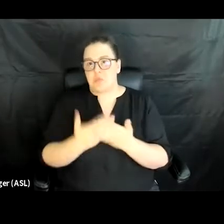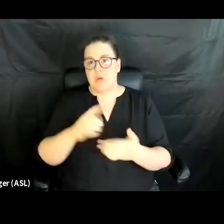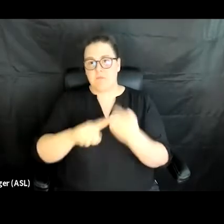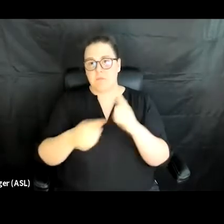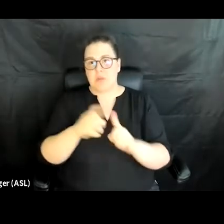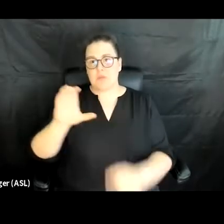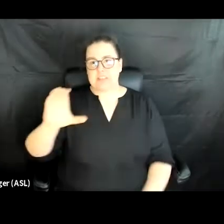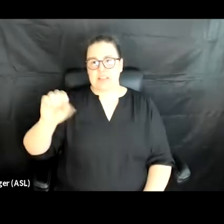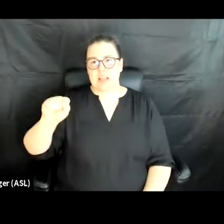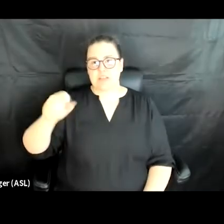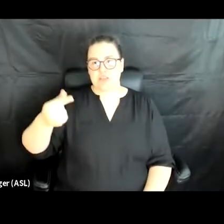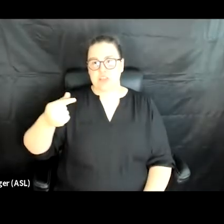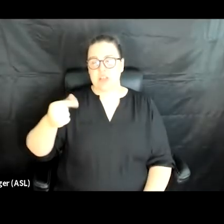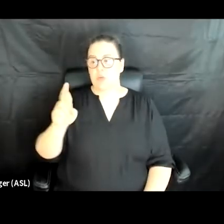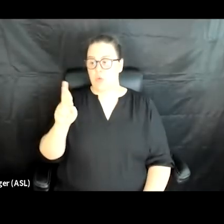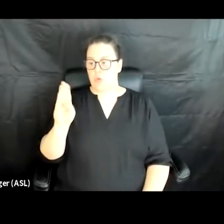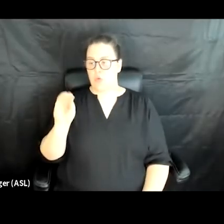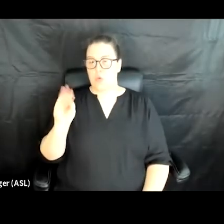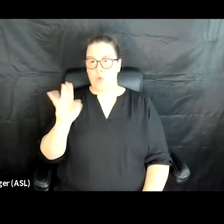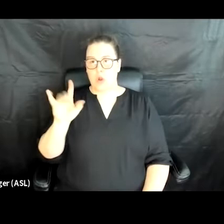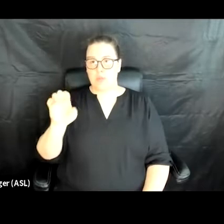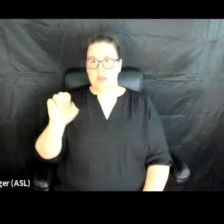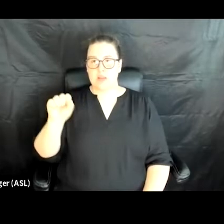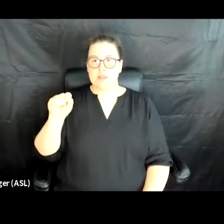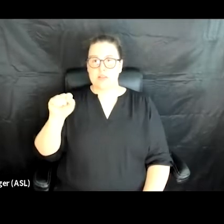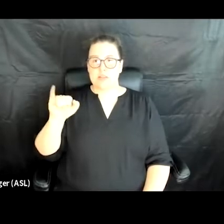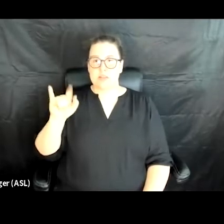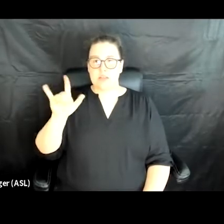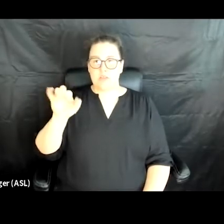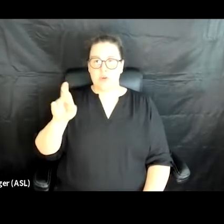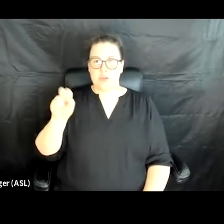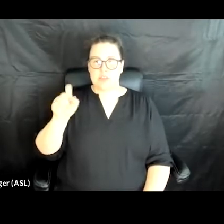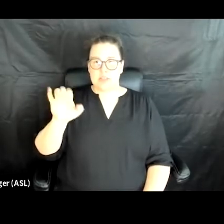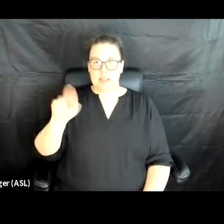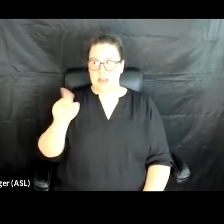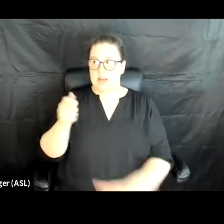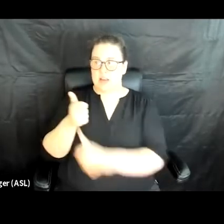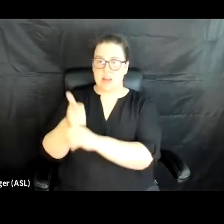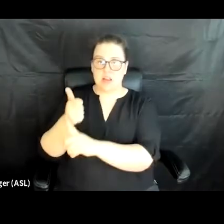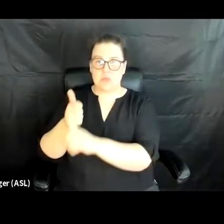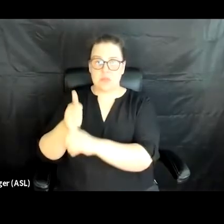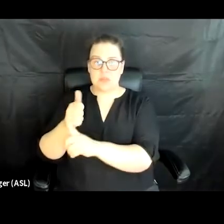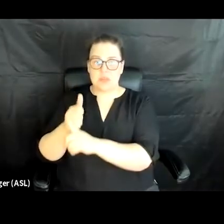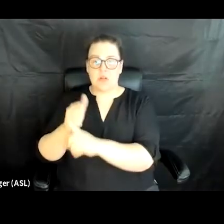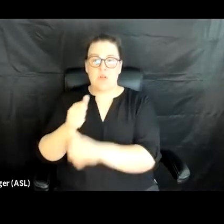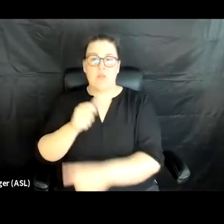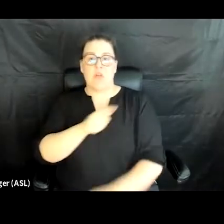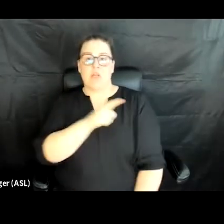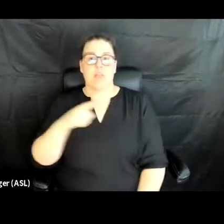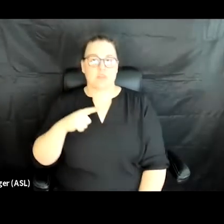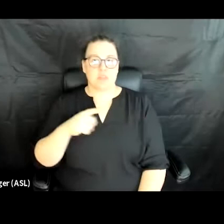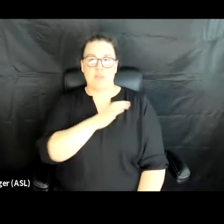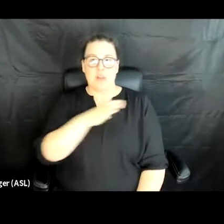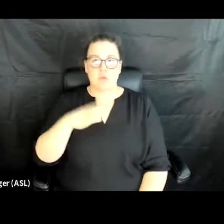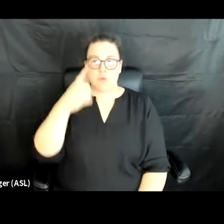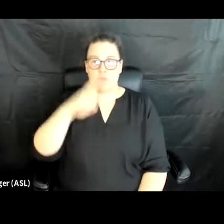Bobby Silverstein is a disability attorney at Powers Law in Washington, D.C. He is legislative and policy counsel for the State